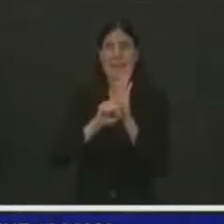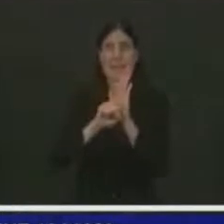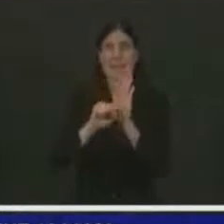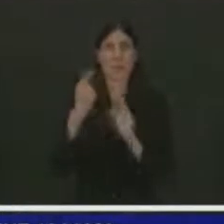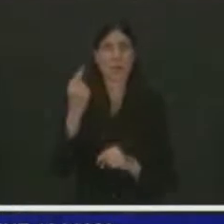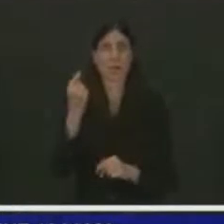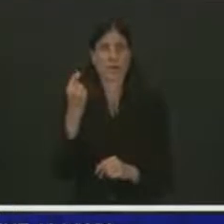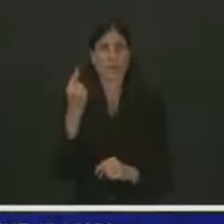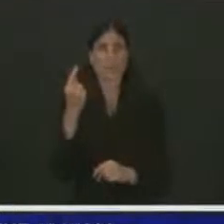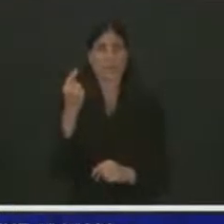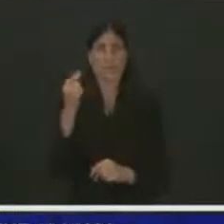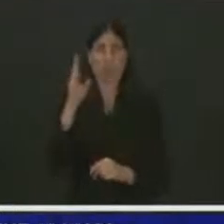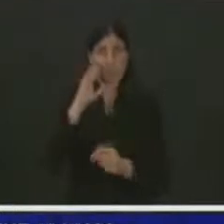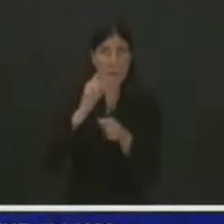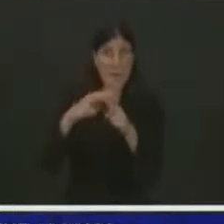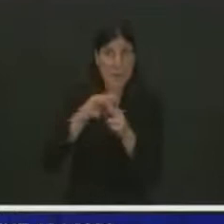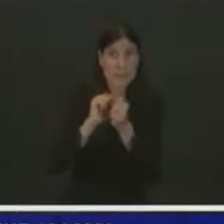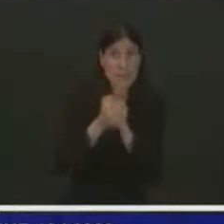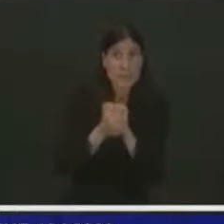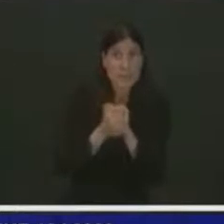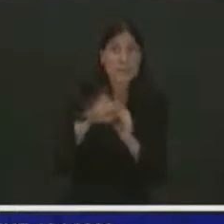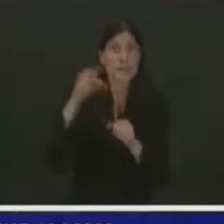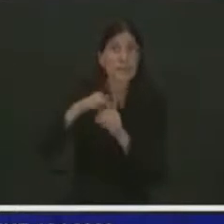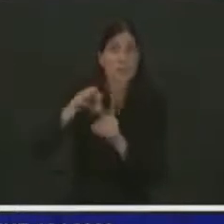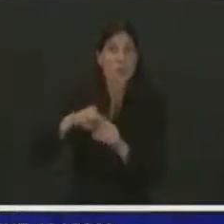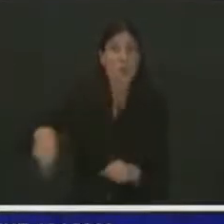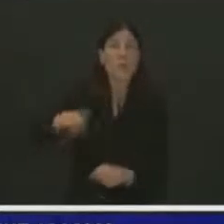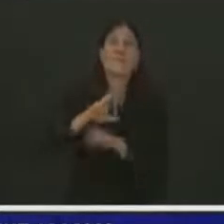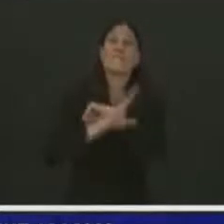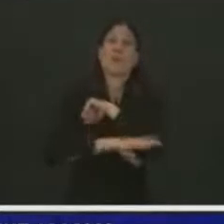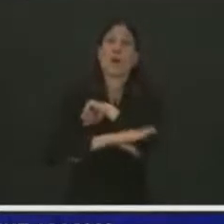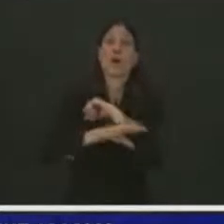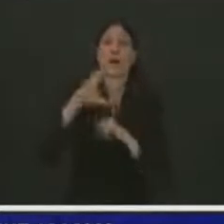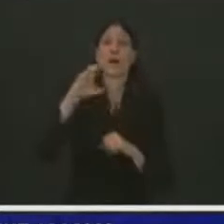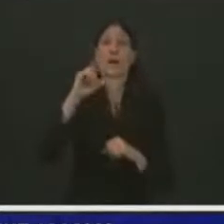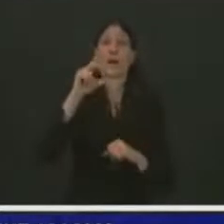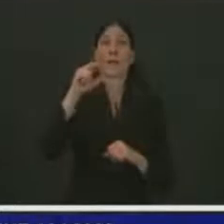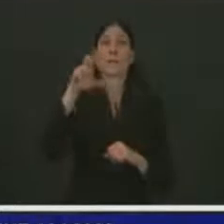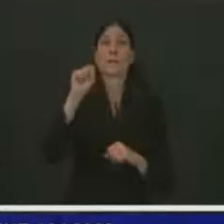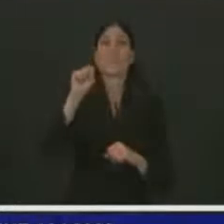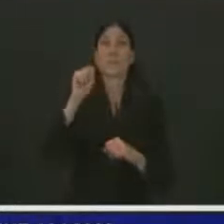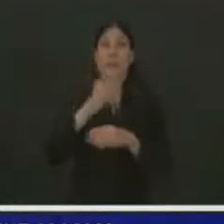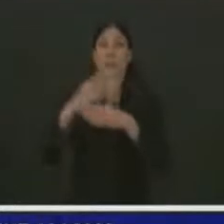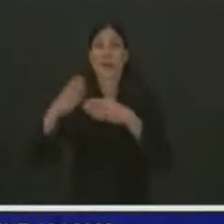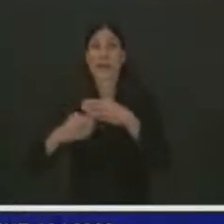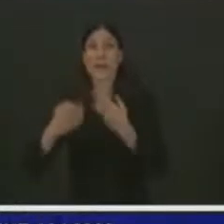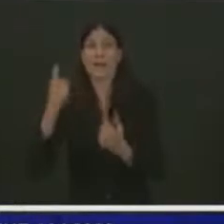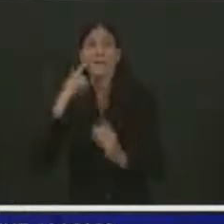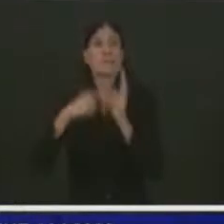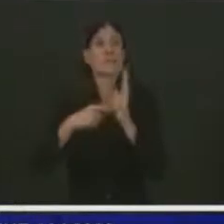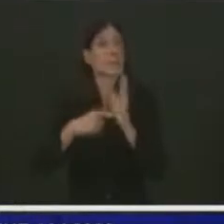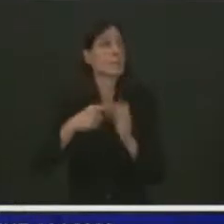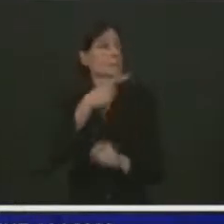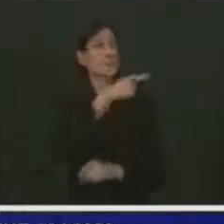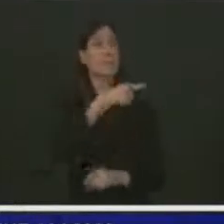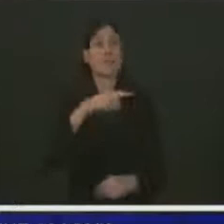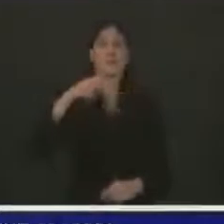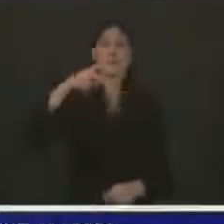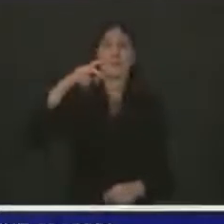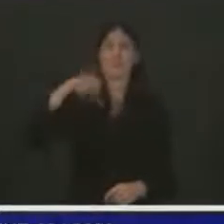ballot, would you consider an executive action to remove Providence Plantations from any state buildings?